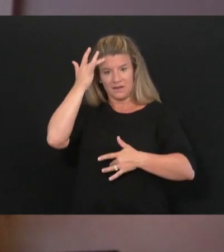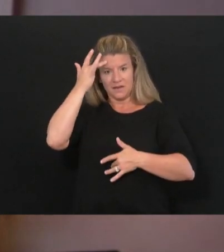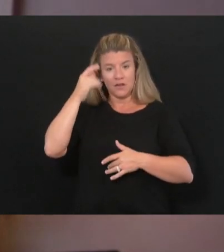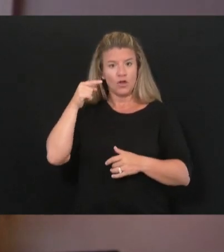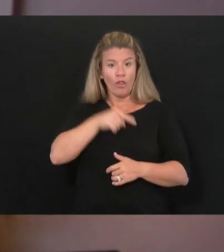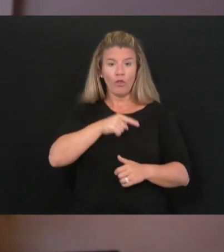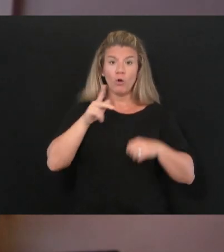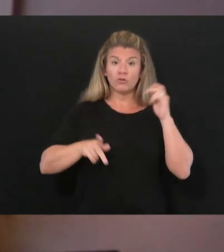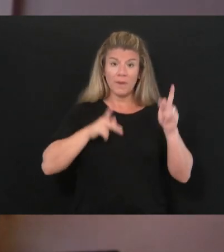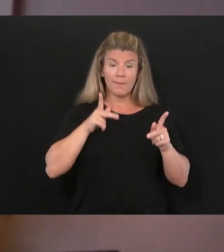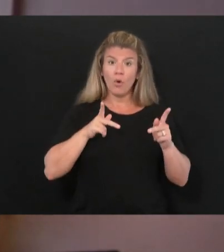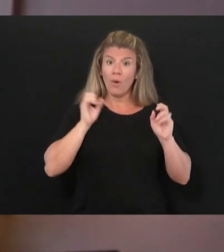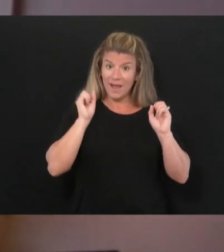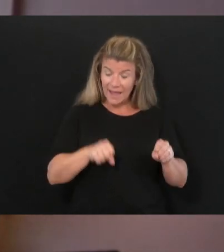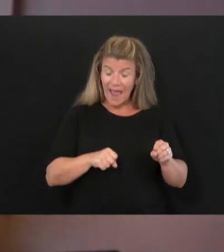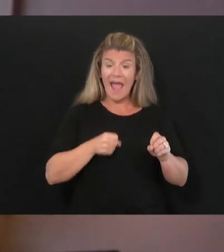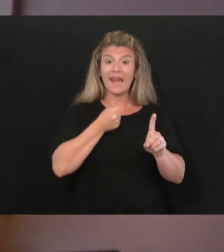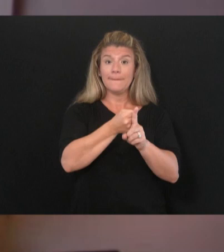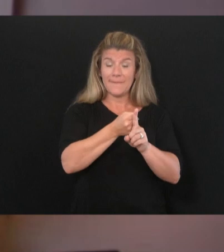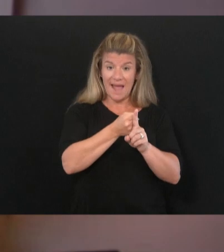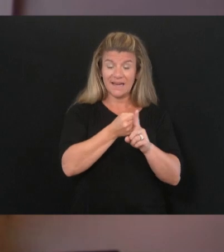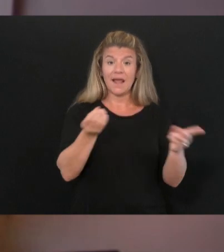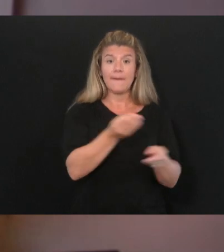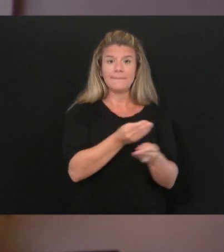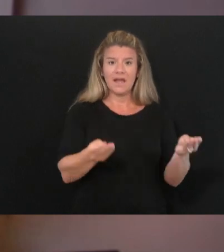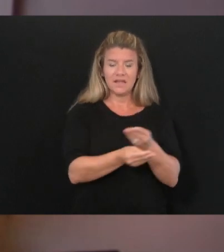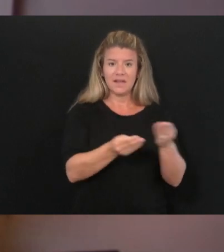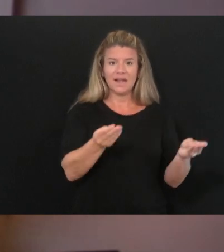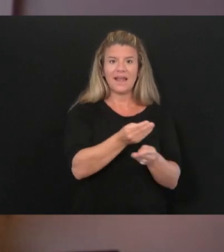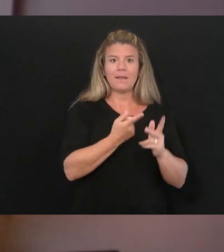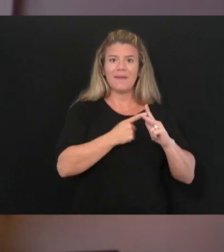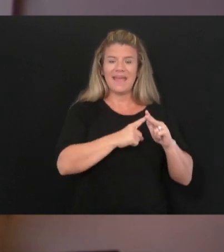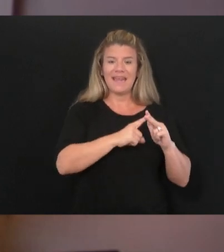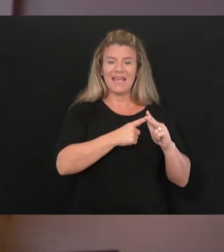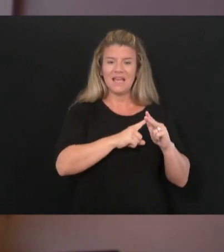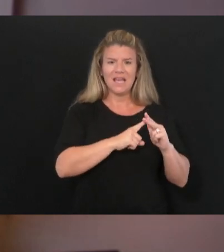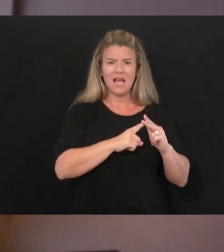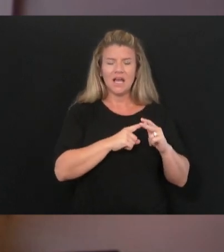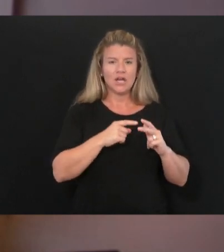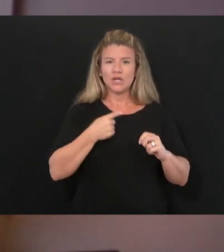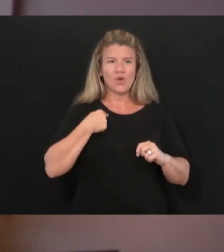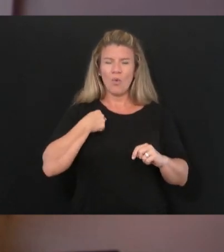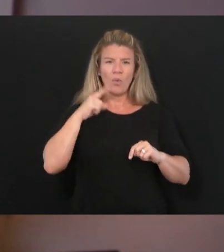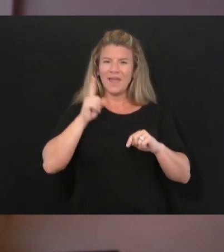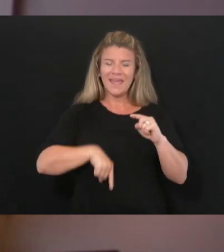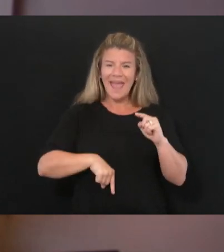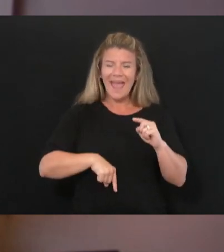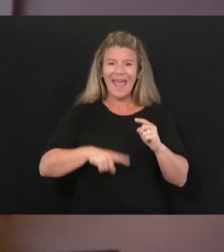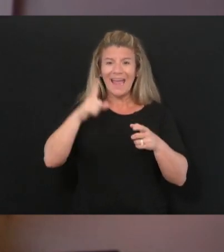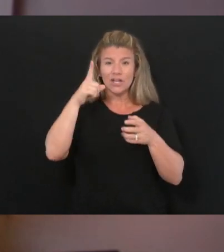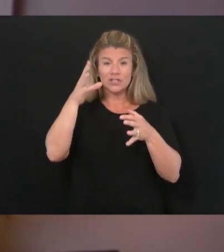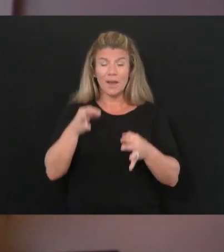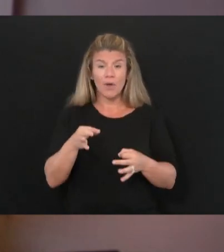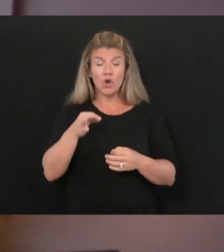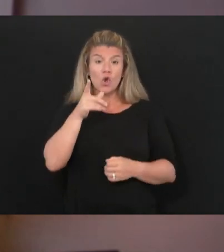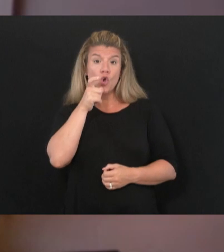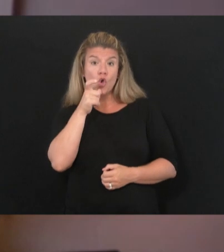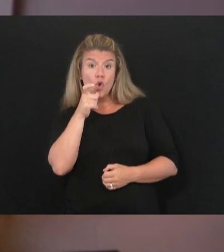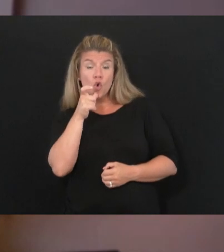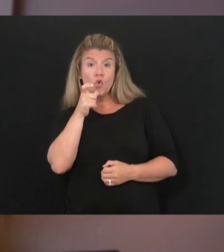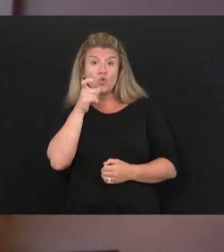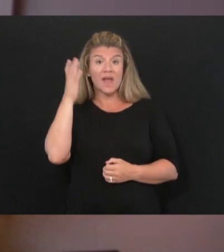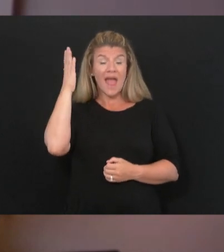very infectious, and right at the beginning of symptoms, really infectious. So we can't really determine who's asymptomatic and